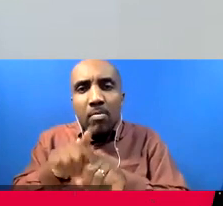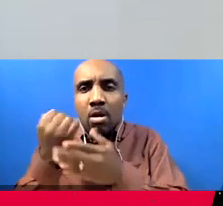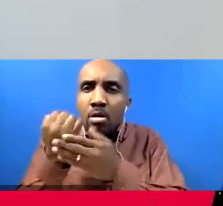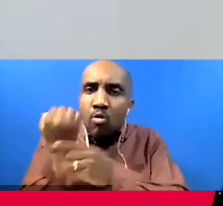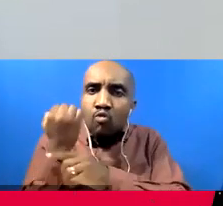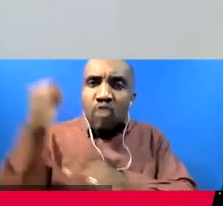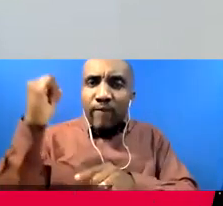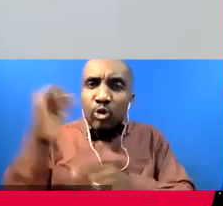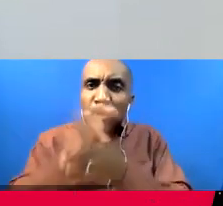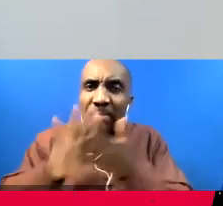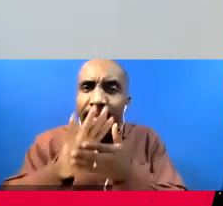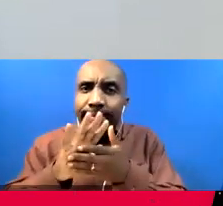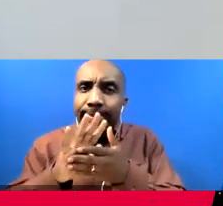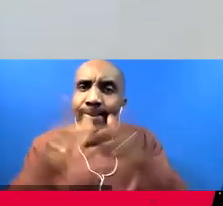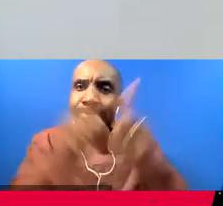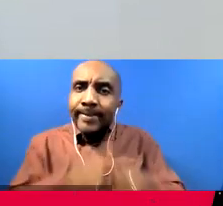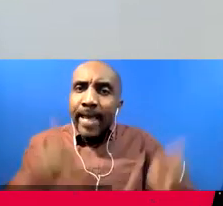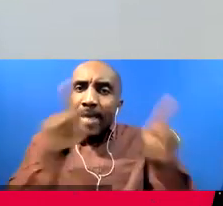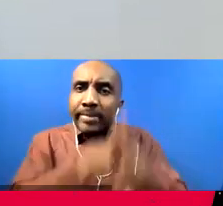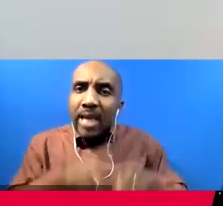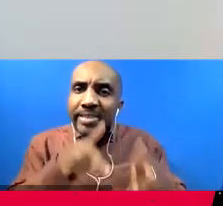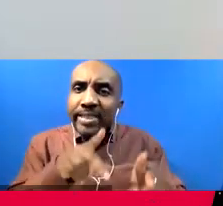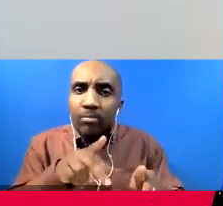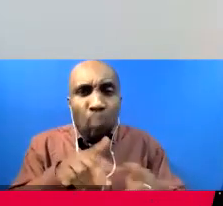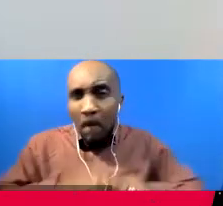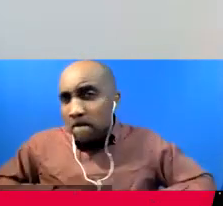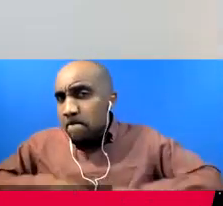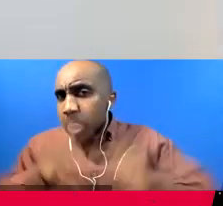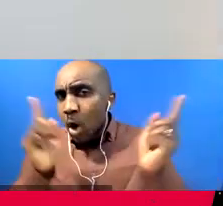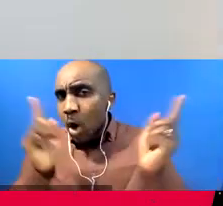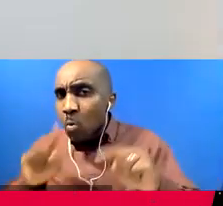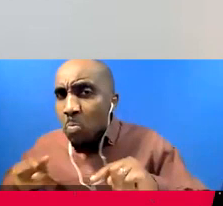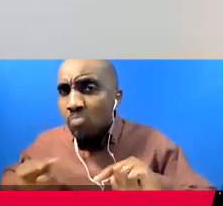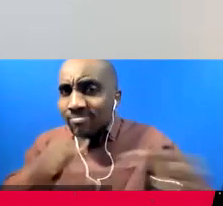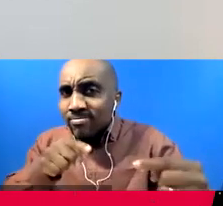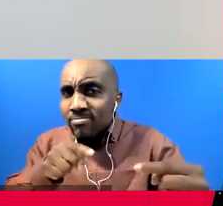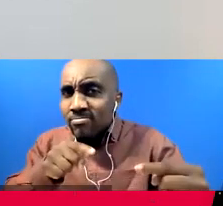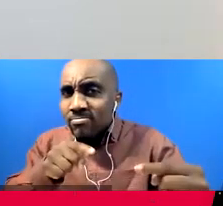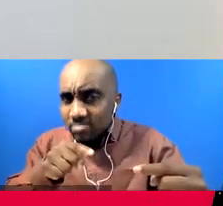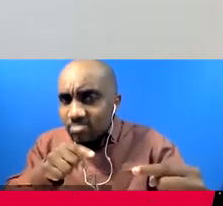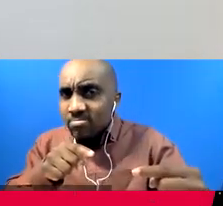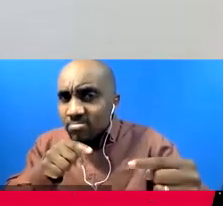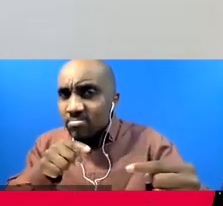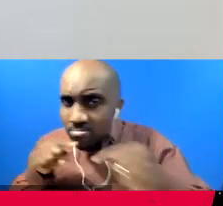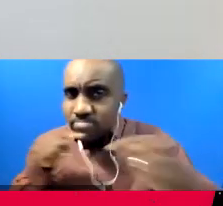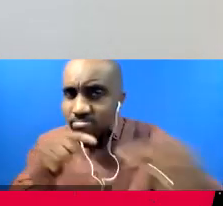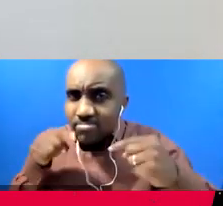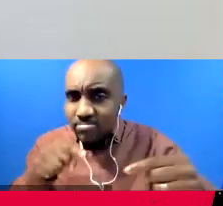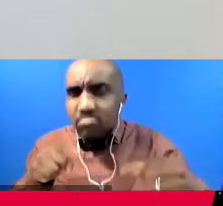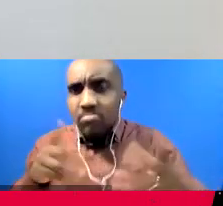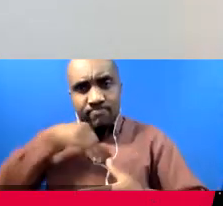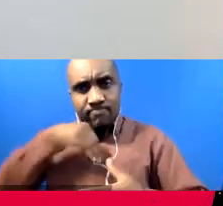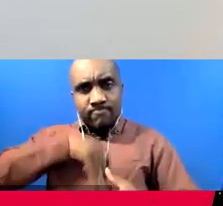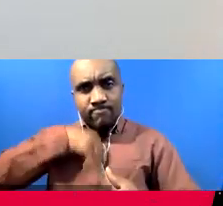like revolution, okay, is going against the grain. It is going against the unfamiliar. It is shaking things up,